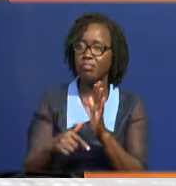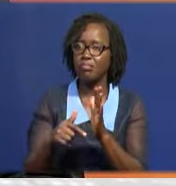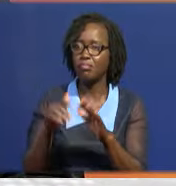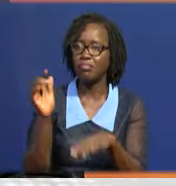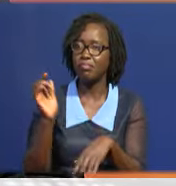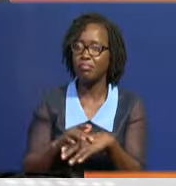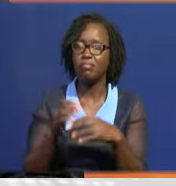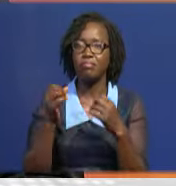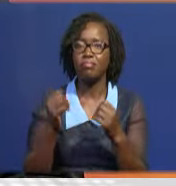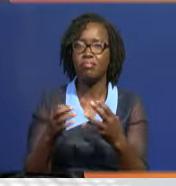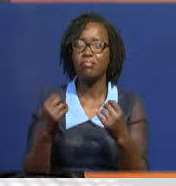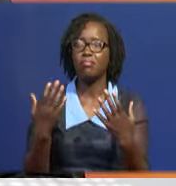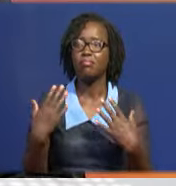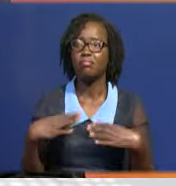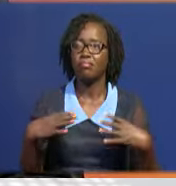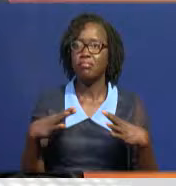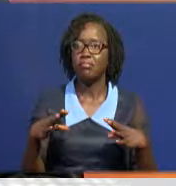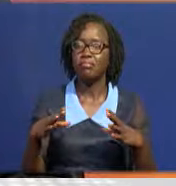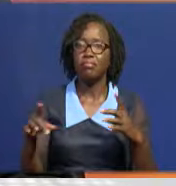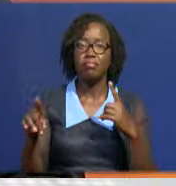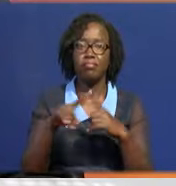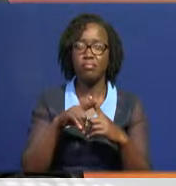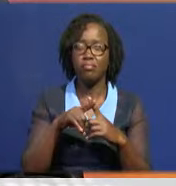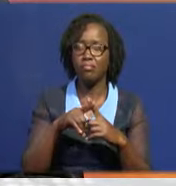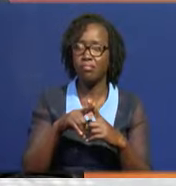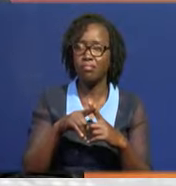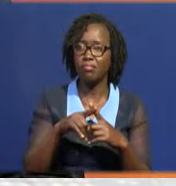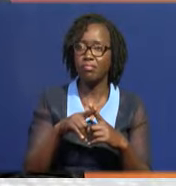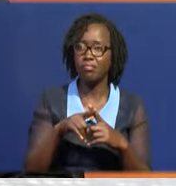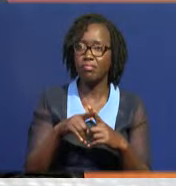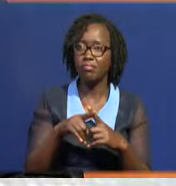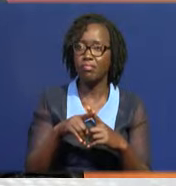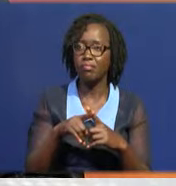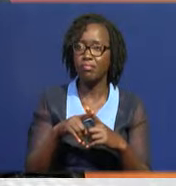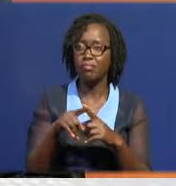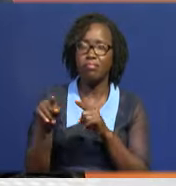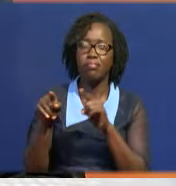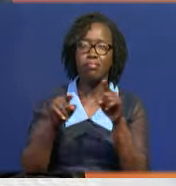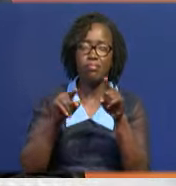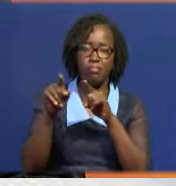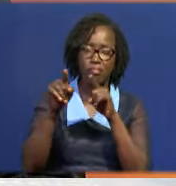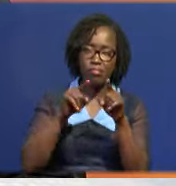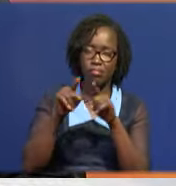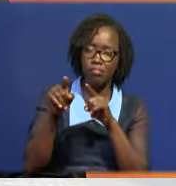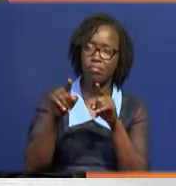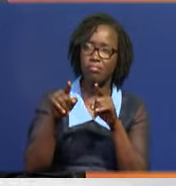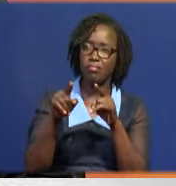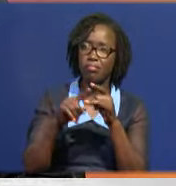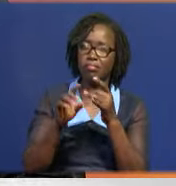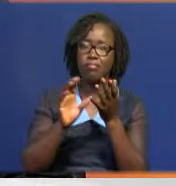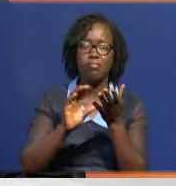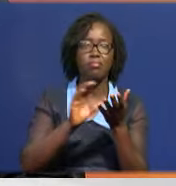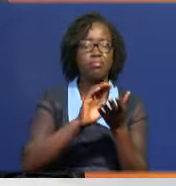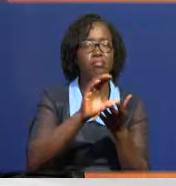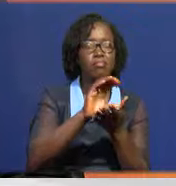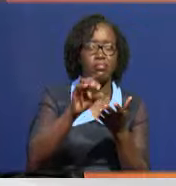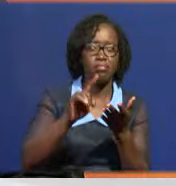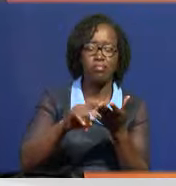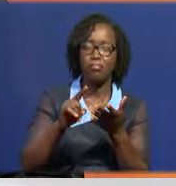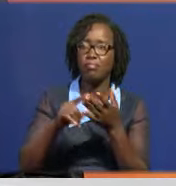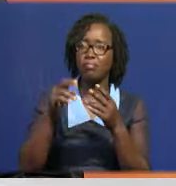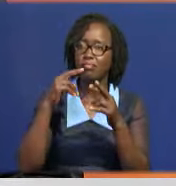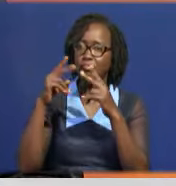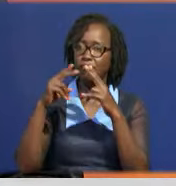affect so many people positively in terms of transport, supplies, in terms of